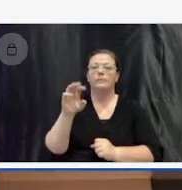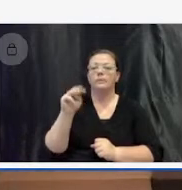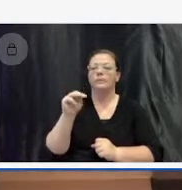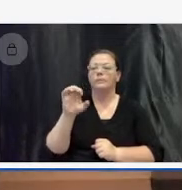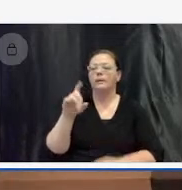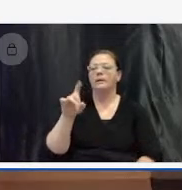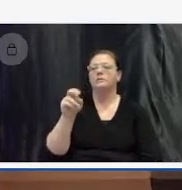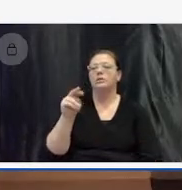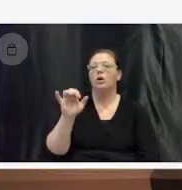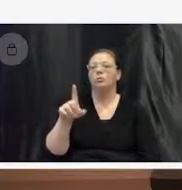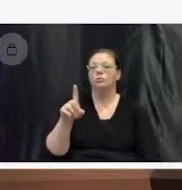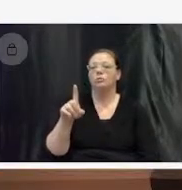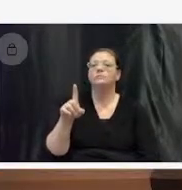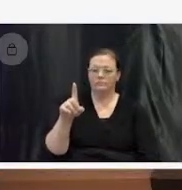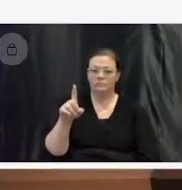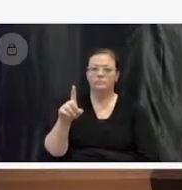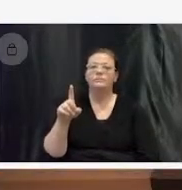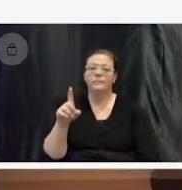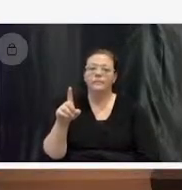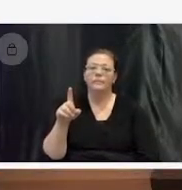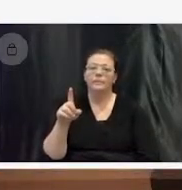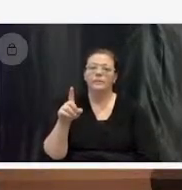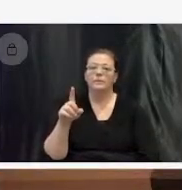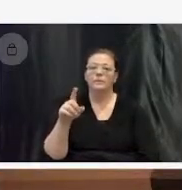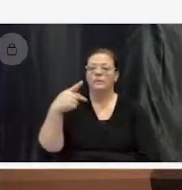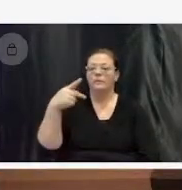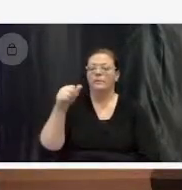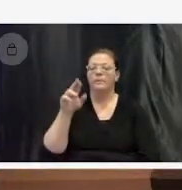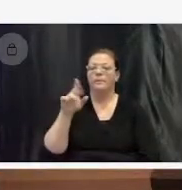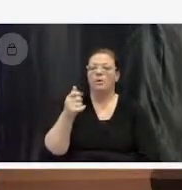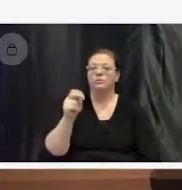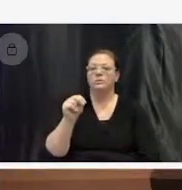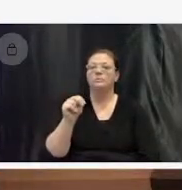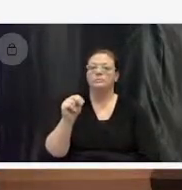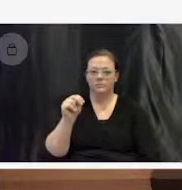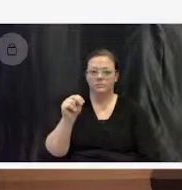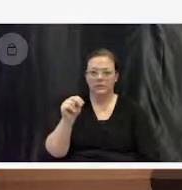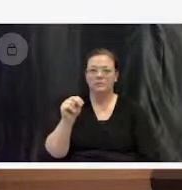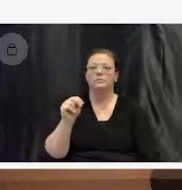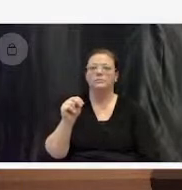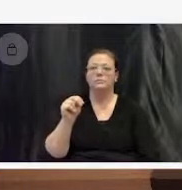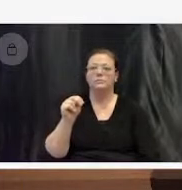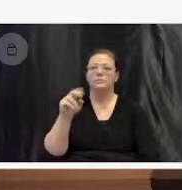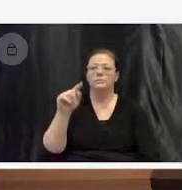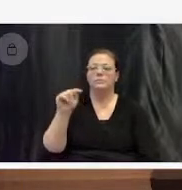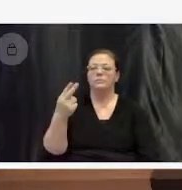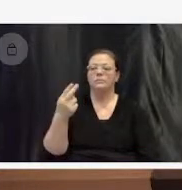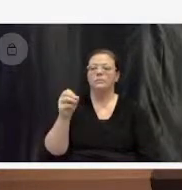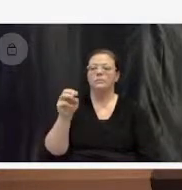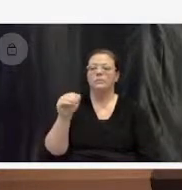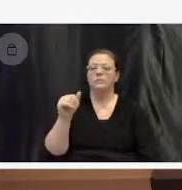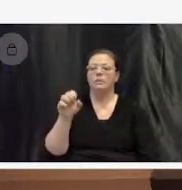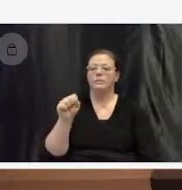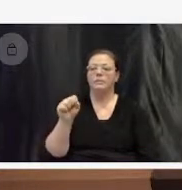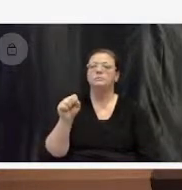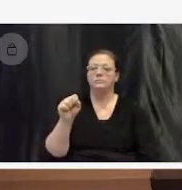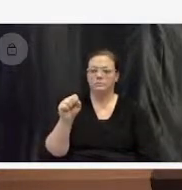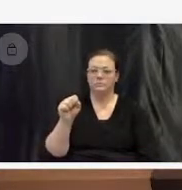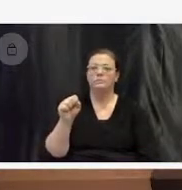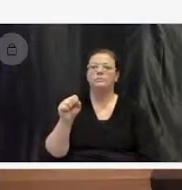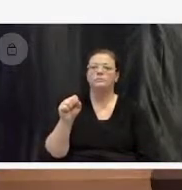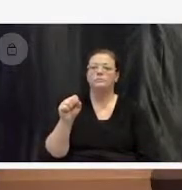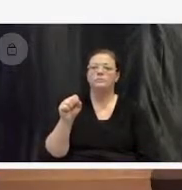McDonald? Yes. Person? Yes. Thomas?